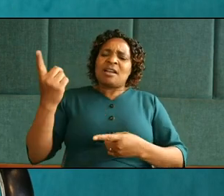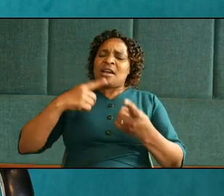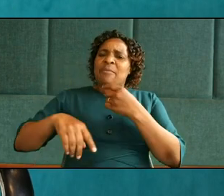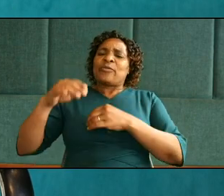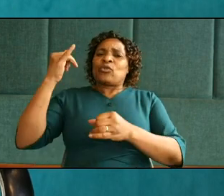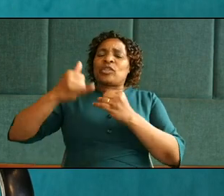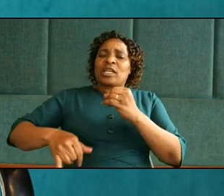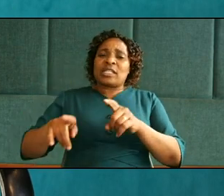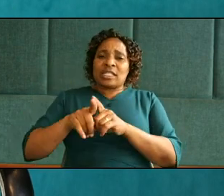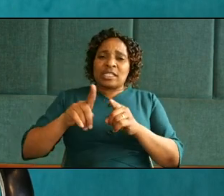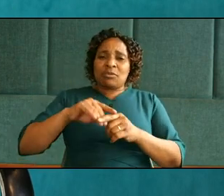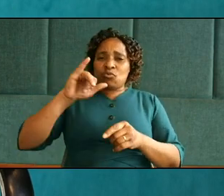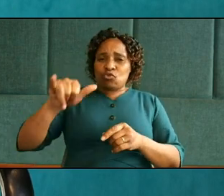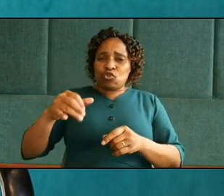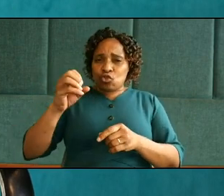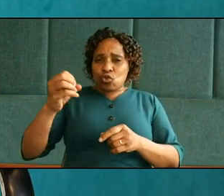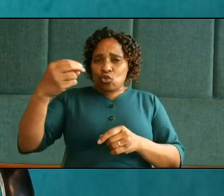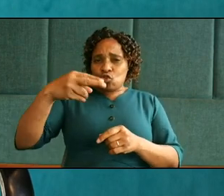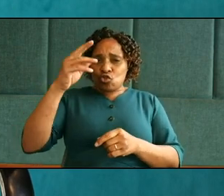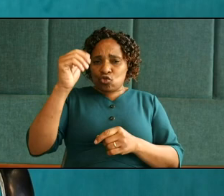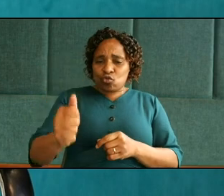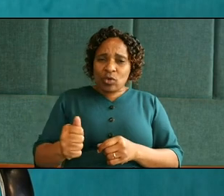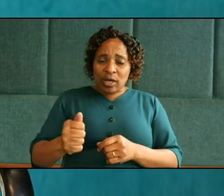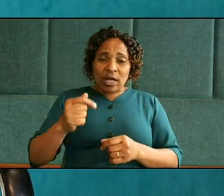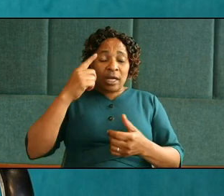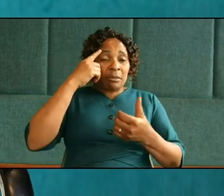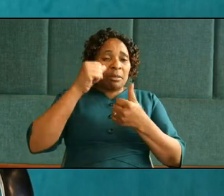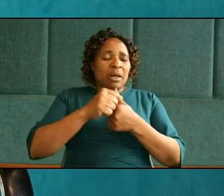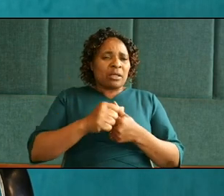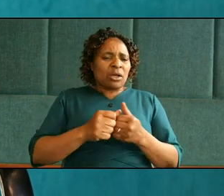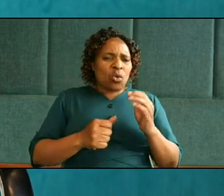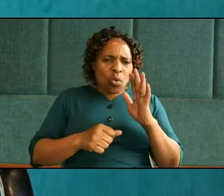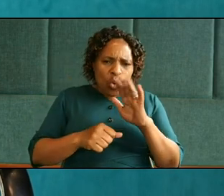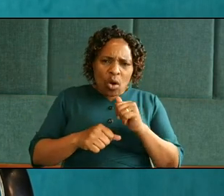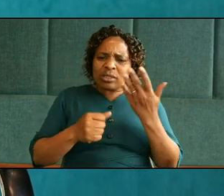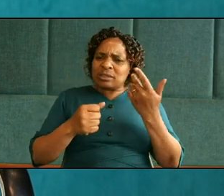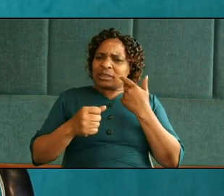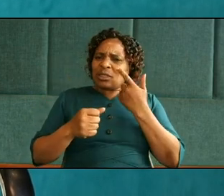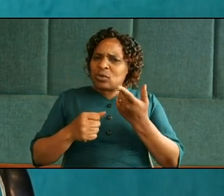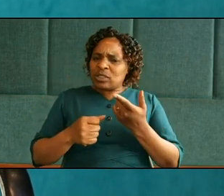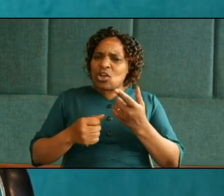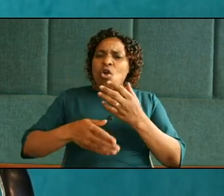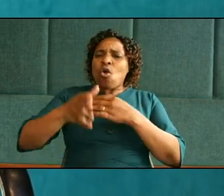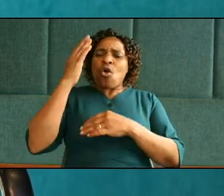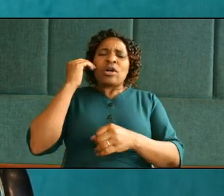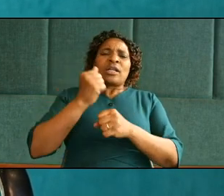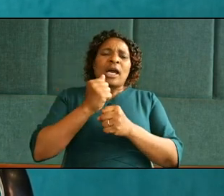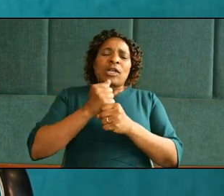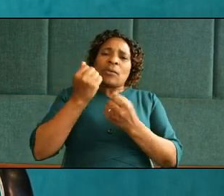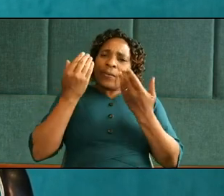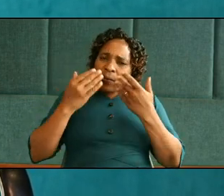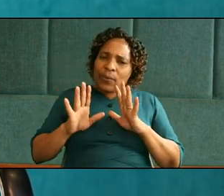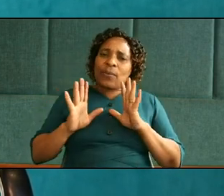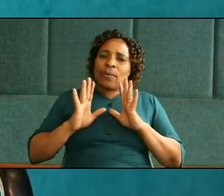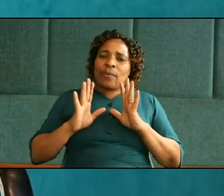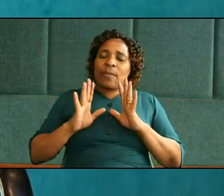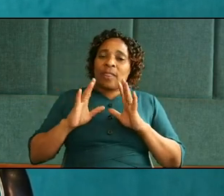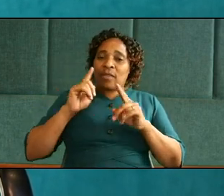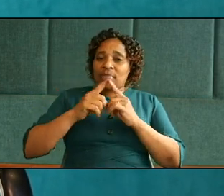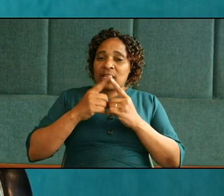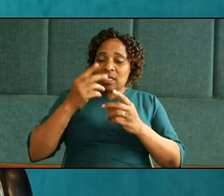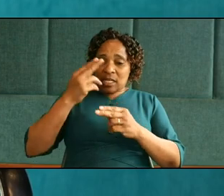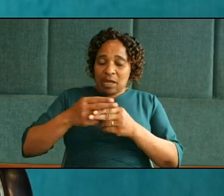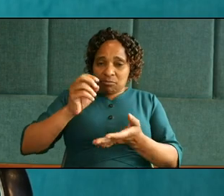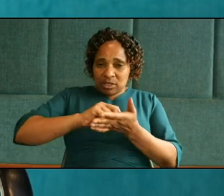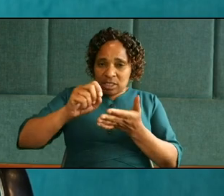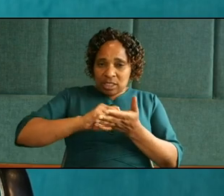to the end, like Joshua realized, so will it be called up to you? Will God say that, you know what, he has done his work and his name